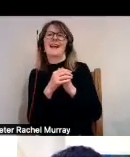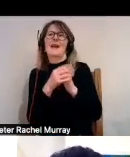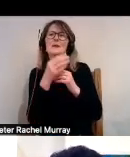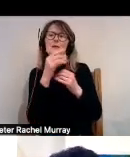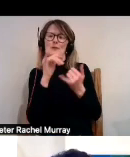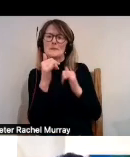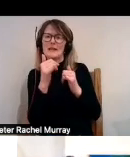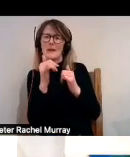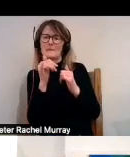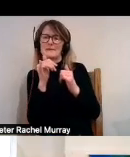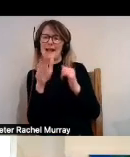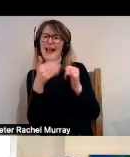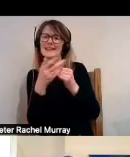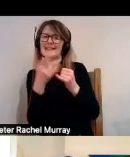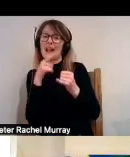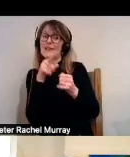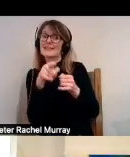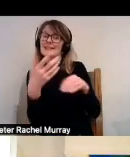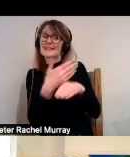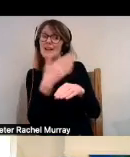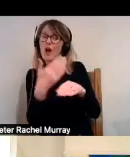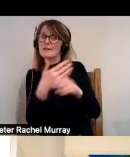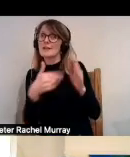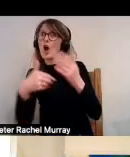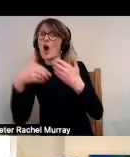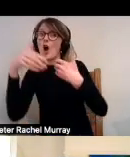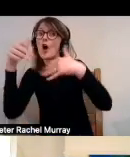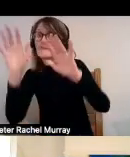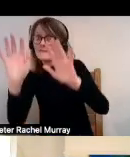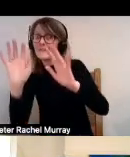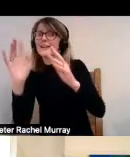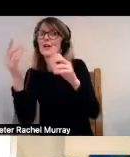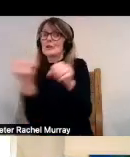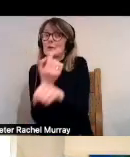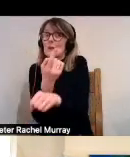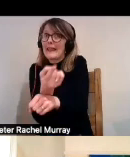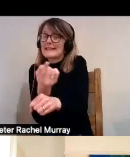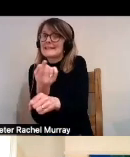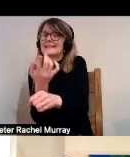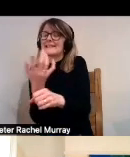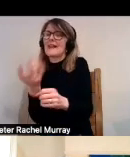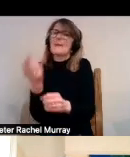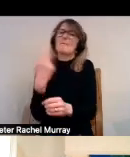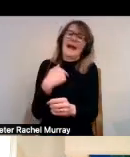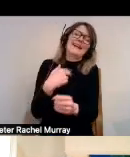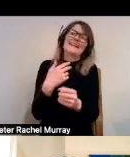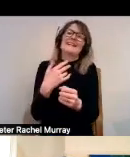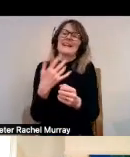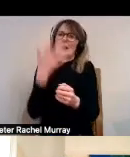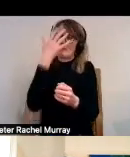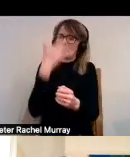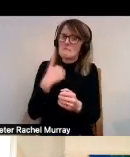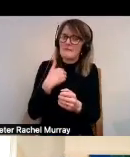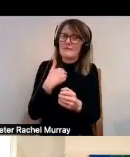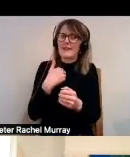take away and spend some time doing this and then to come back when I'm doing some coaching around this. So I'm just curious as to why